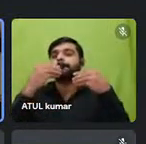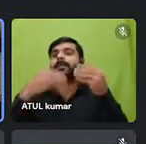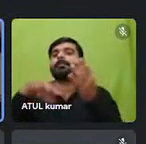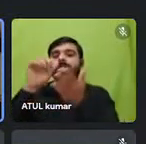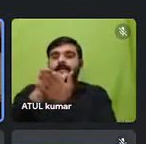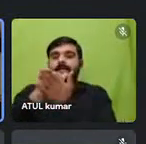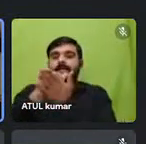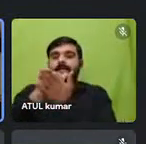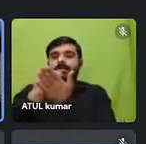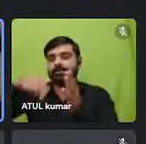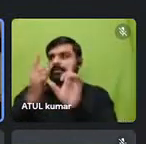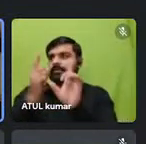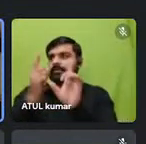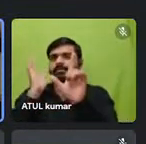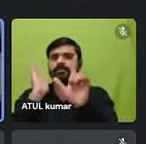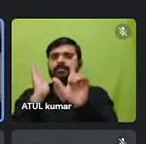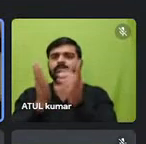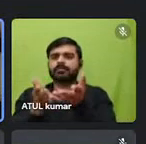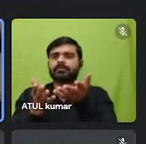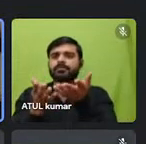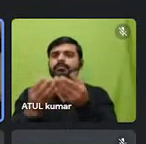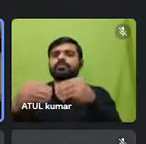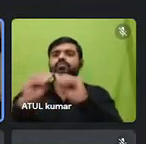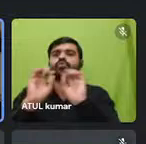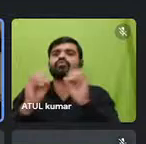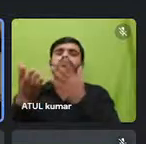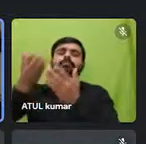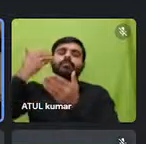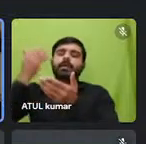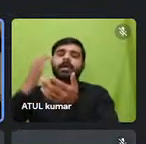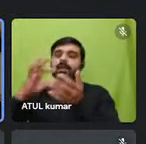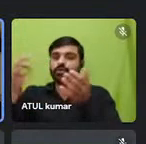this year and last year, so this is old stuff.